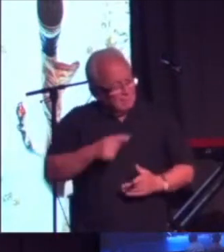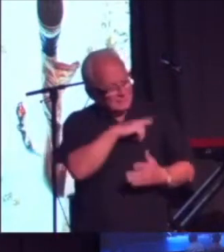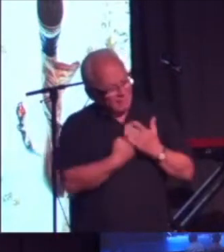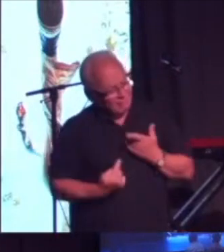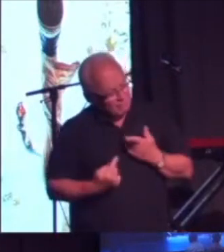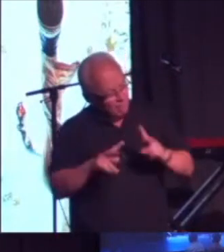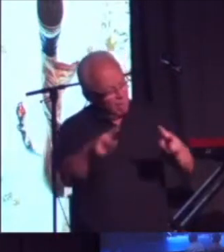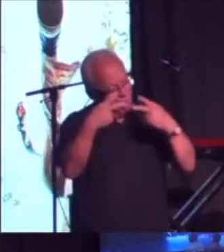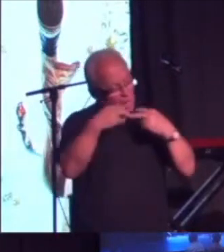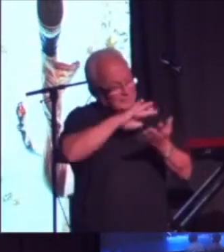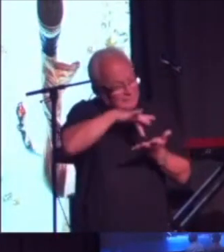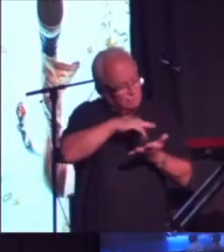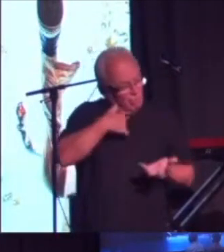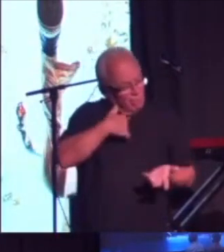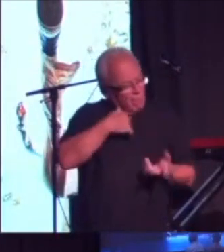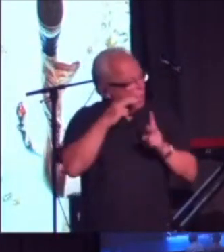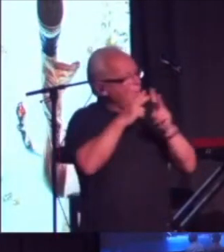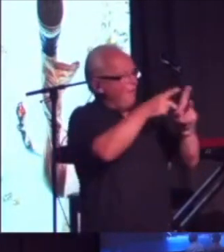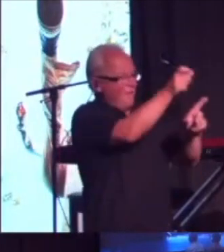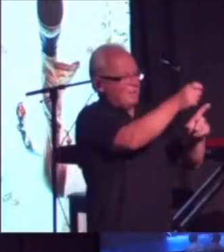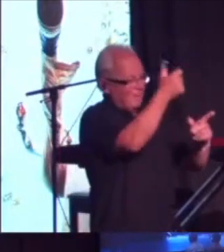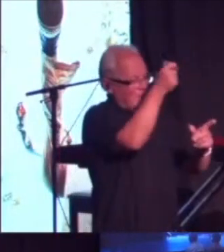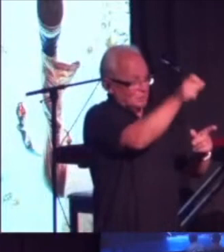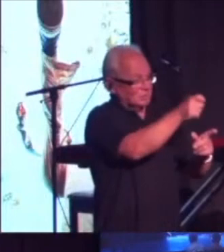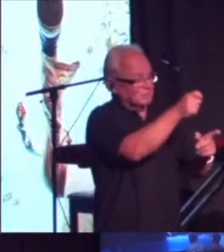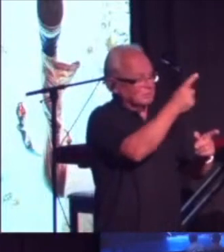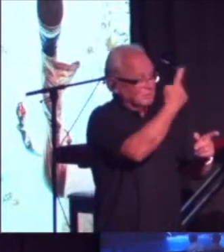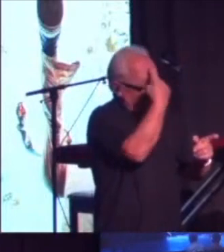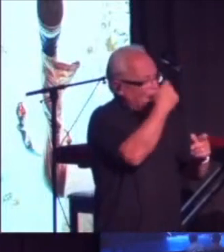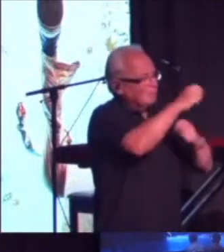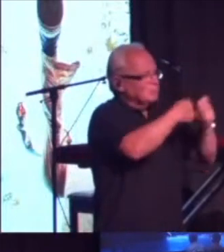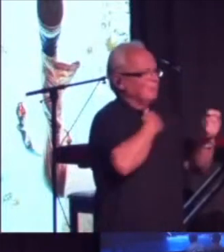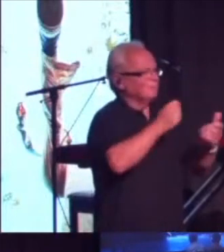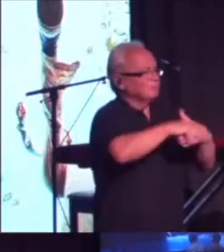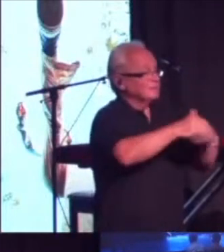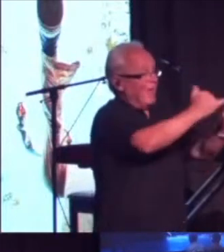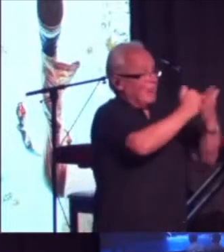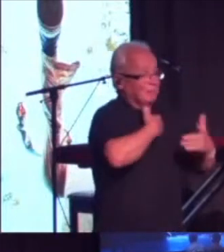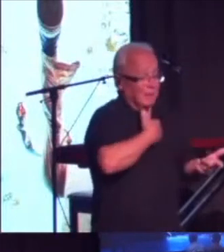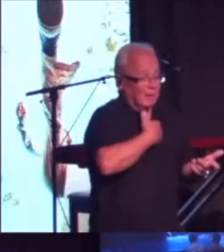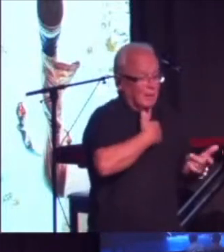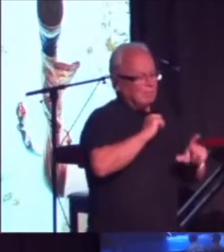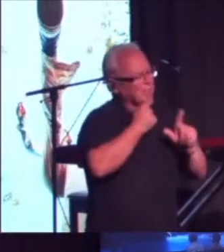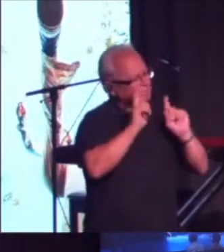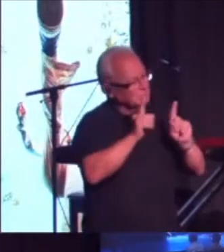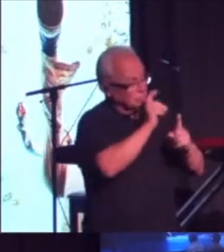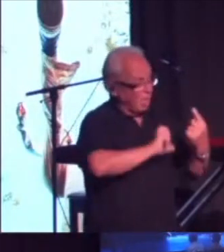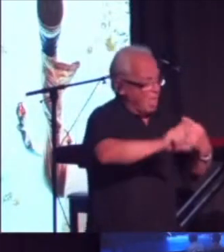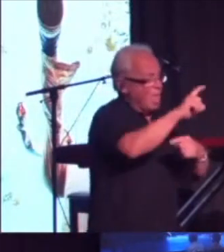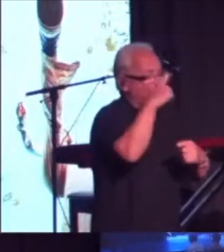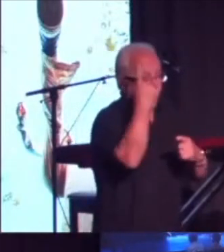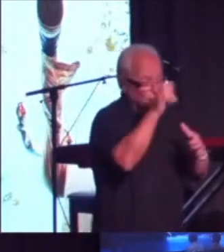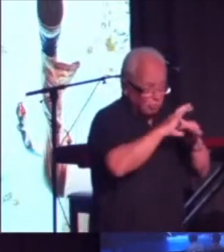sense, we treat people as a means to an end. And in a society like that, you can be sure that the one relationship that will get pushed to the